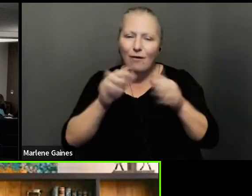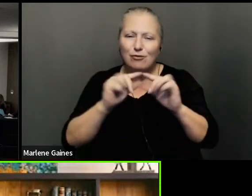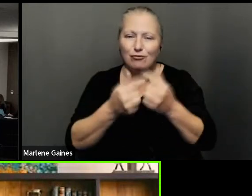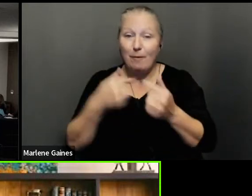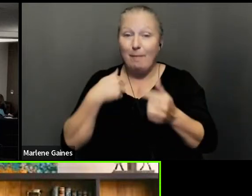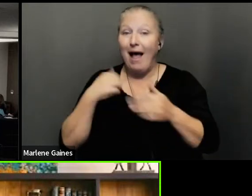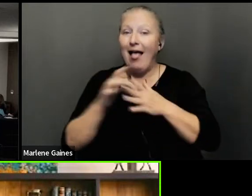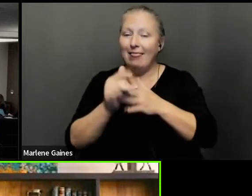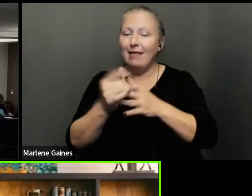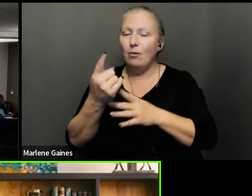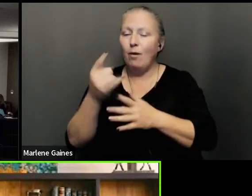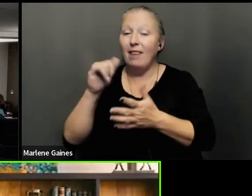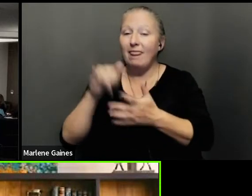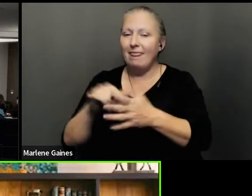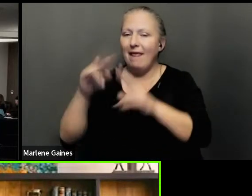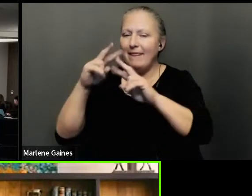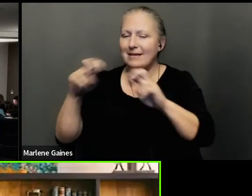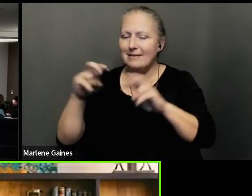them, which was the assessment group.